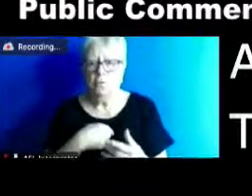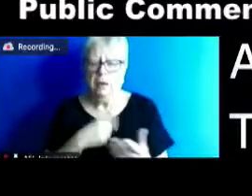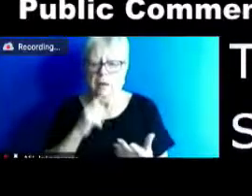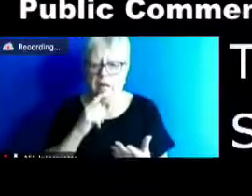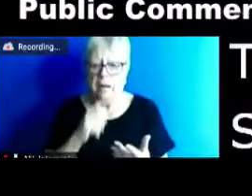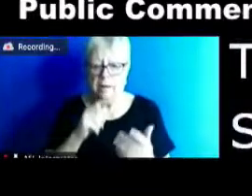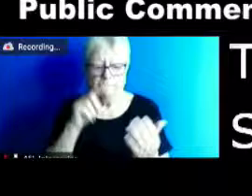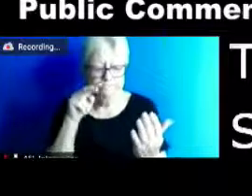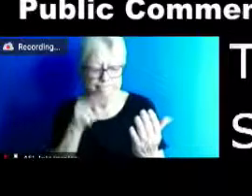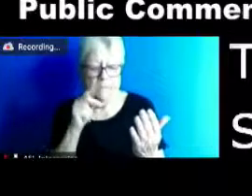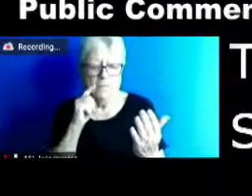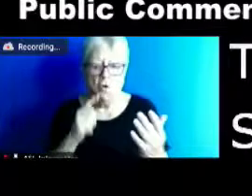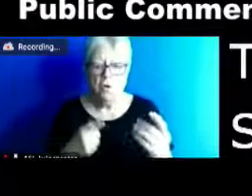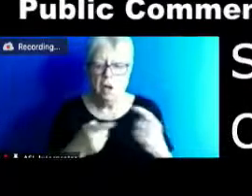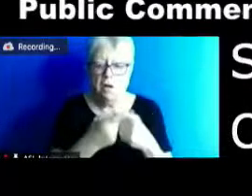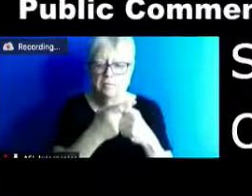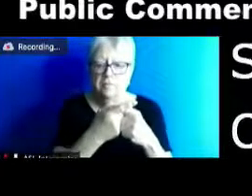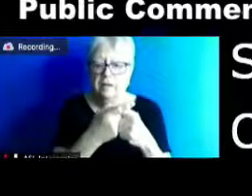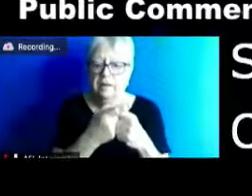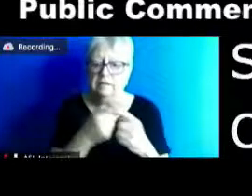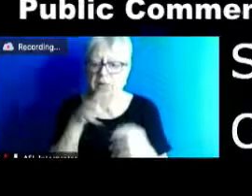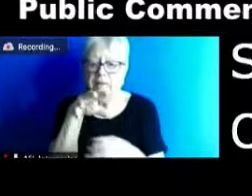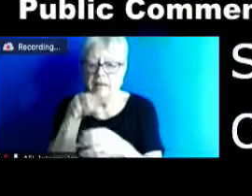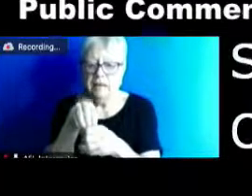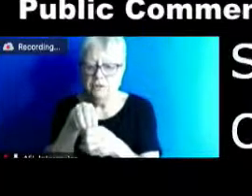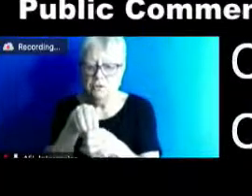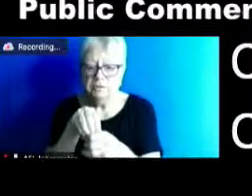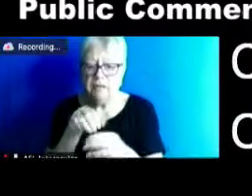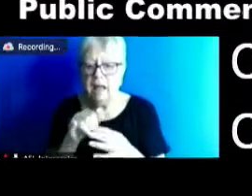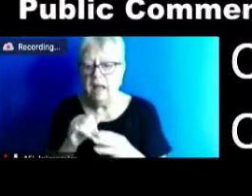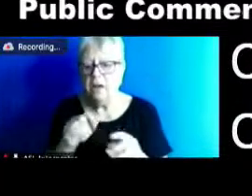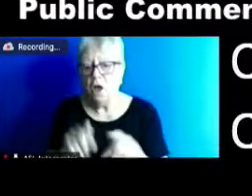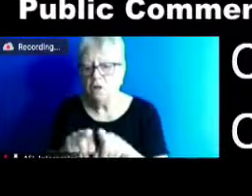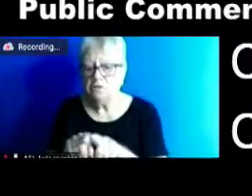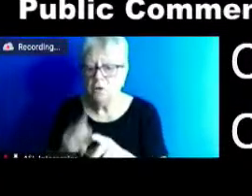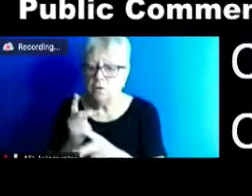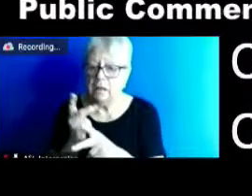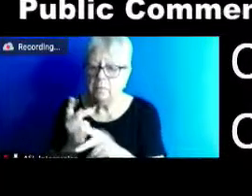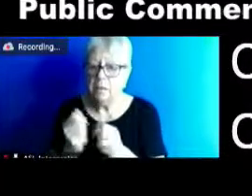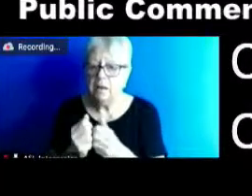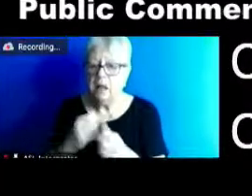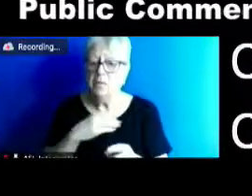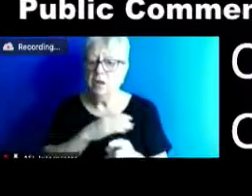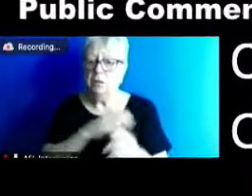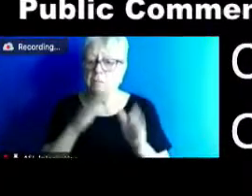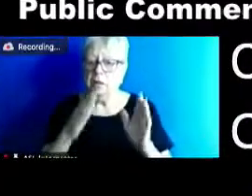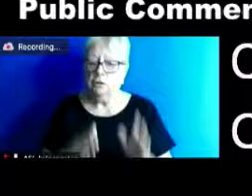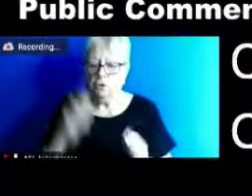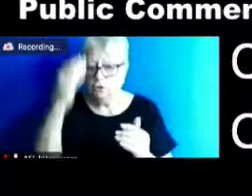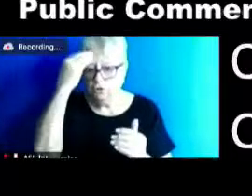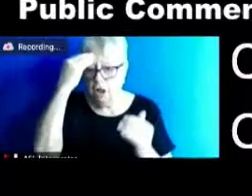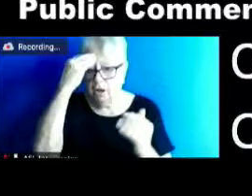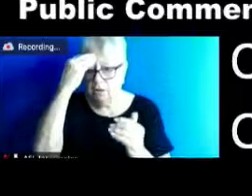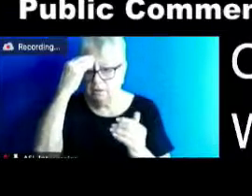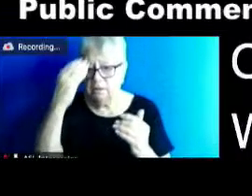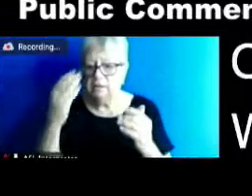and also just for our own record keeping and the commissioner's knowledge of who's working on the contract and their backgrounds.